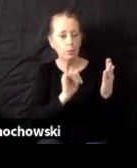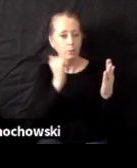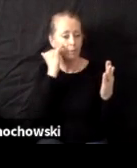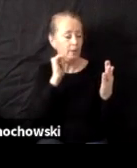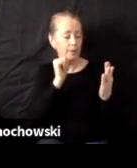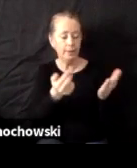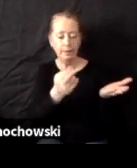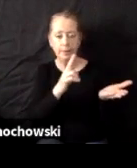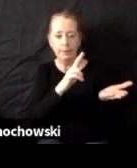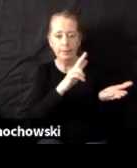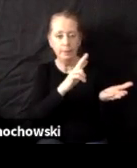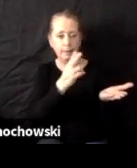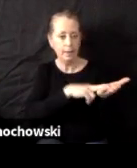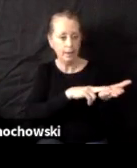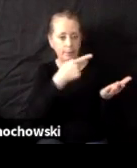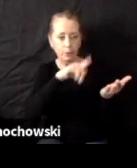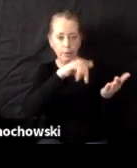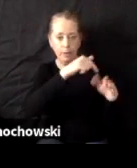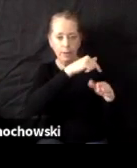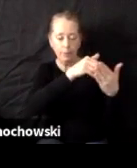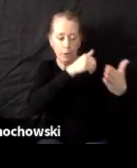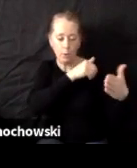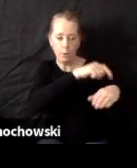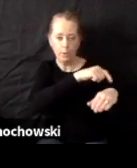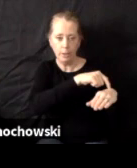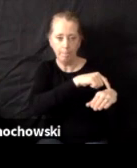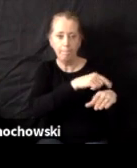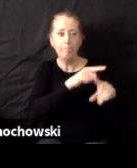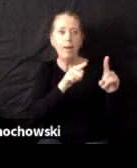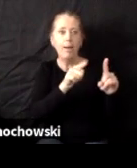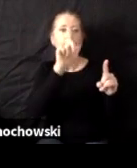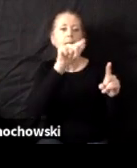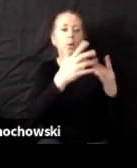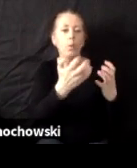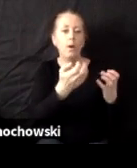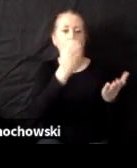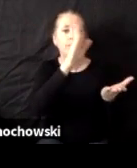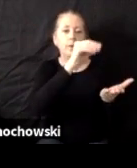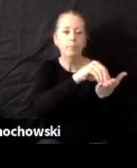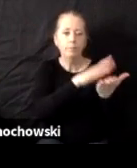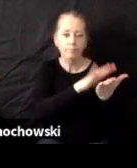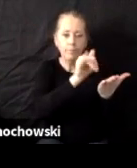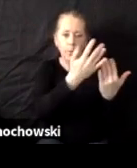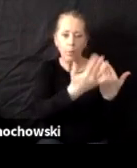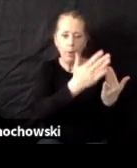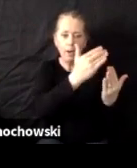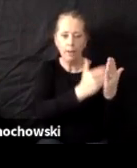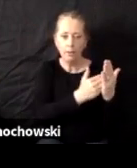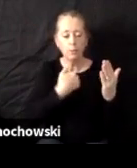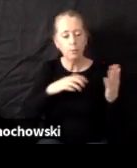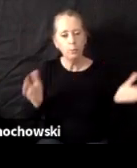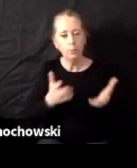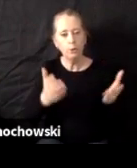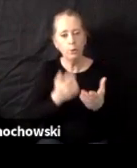not enroll during this priority period, but then they wanted to be put on the waiting list. We encourage you to